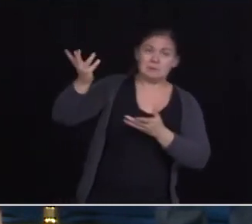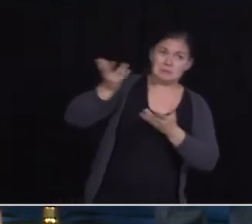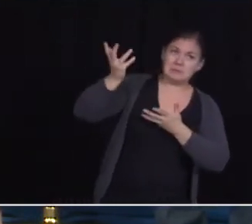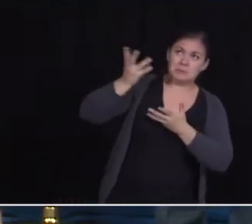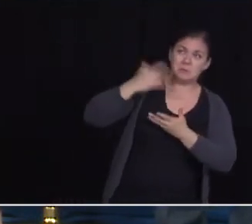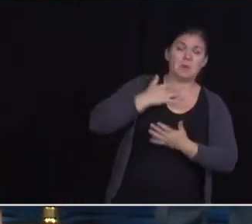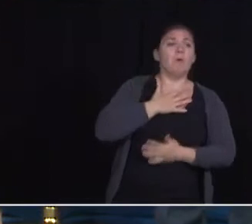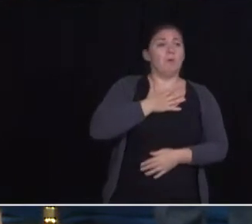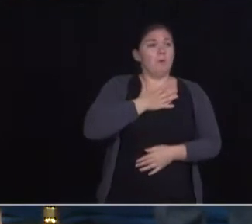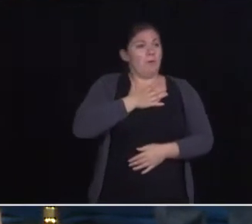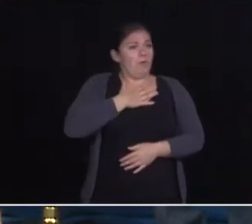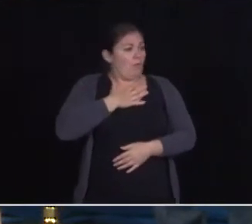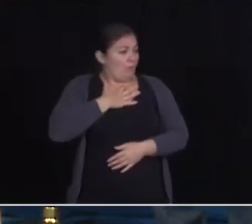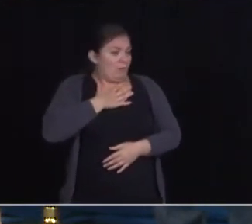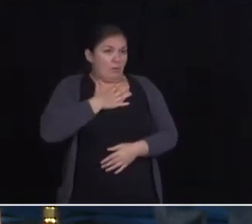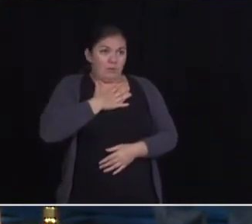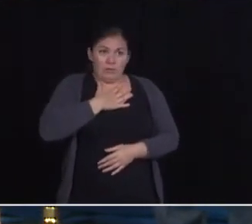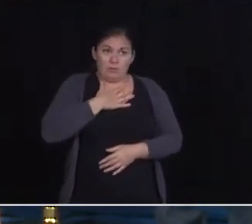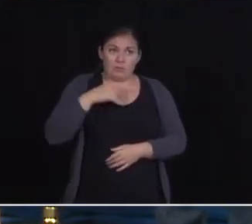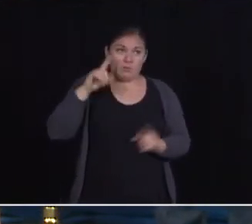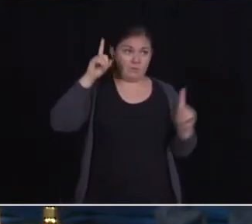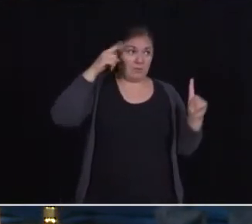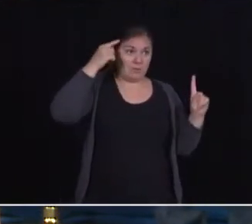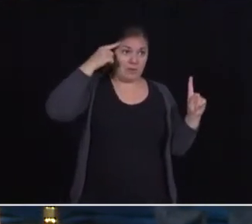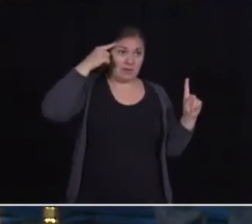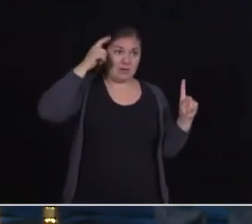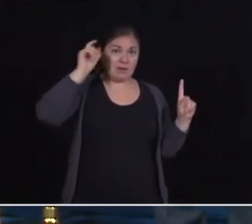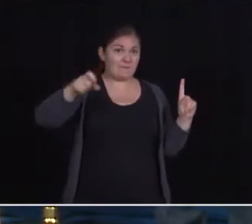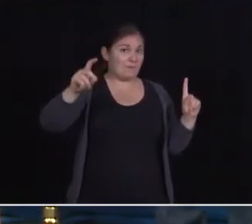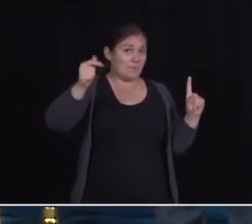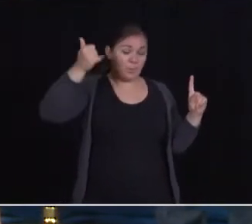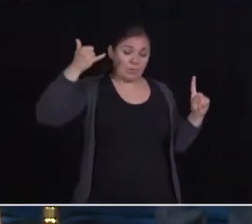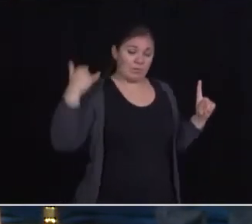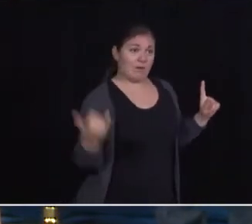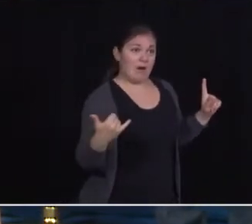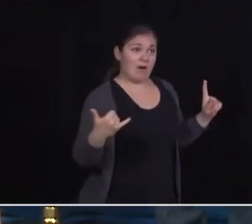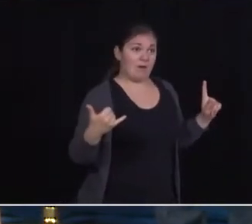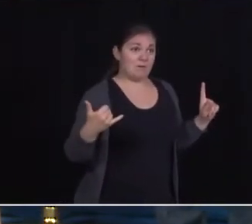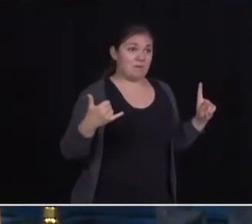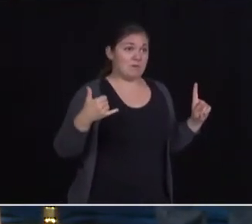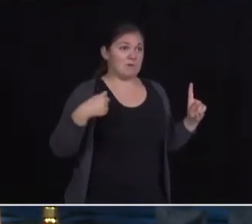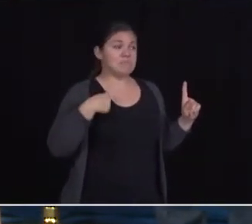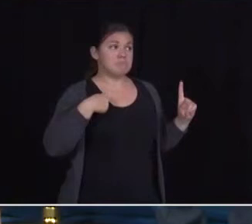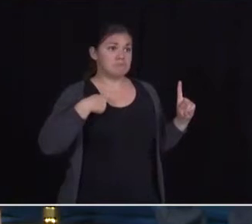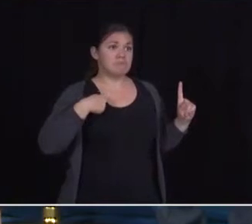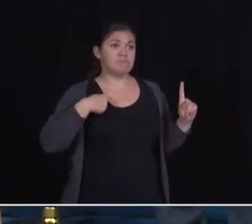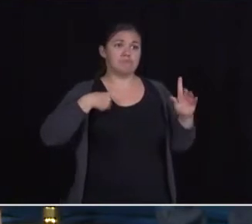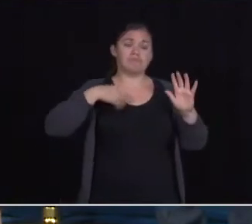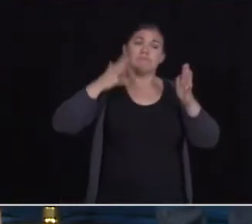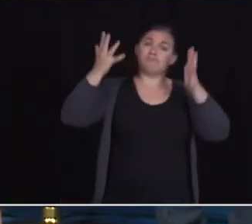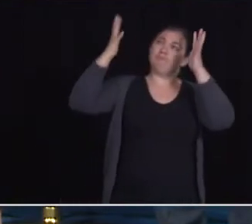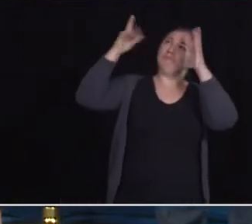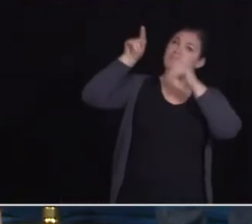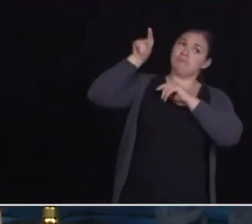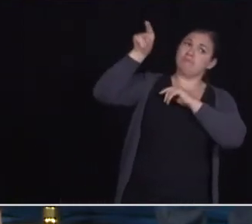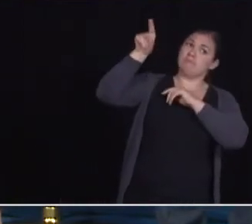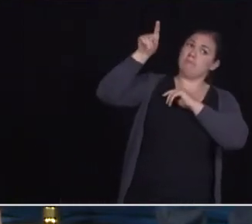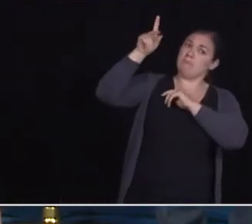this done now. And again, I commend her and the Prime Minister for not just talking but acting. In terms of our specific